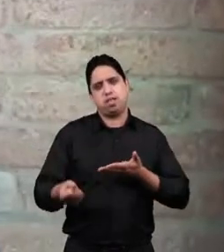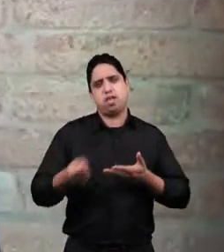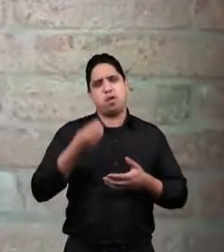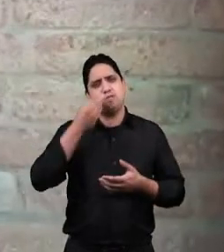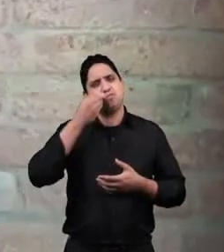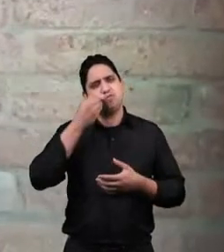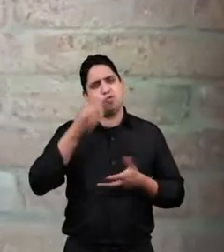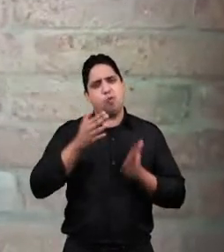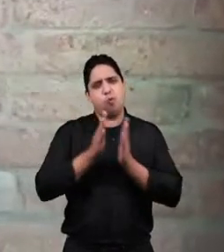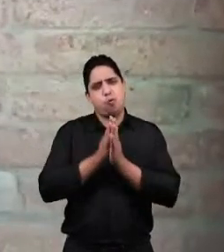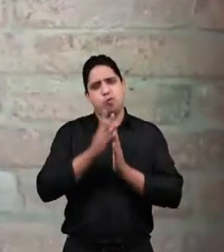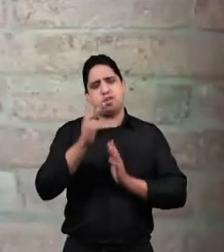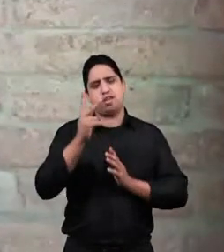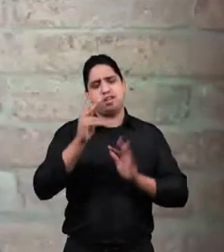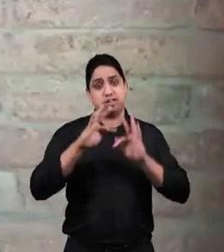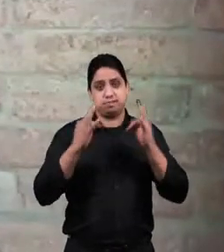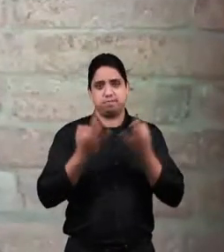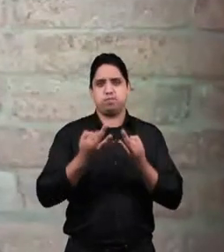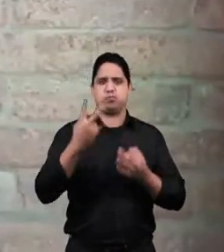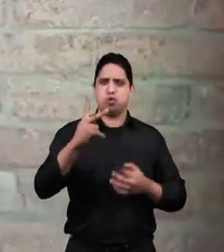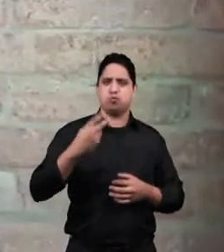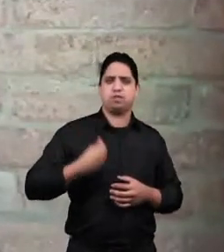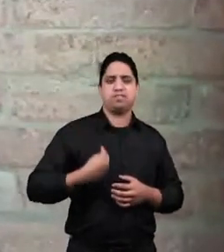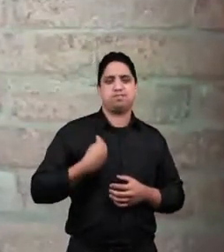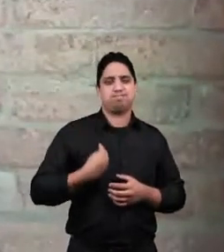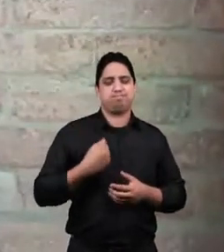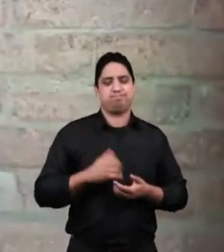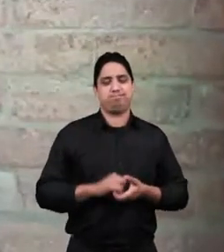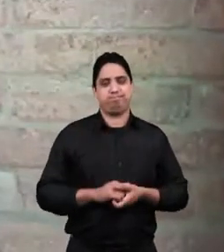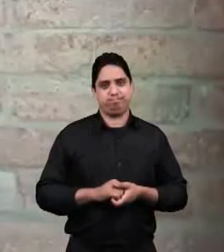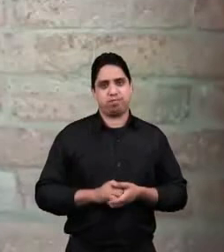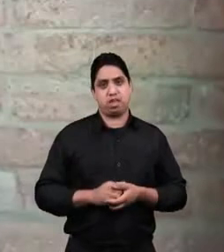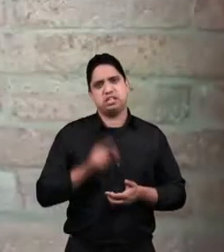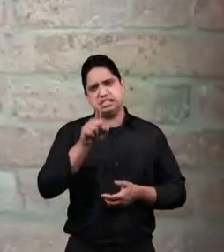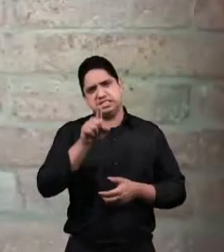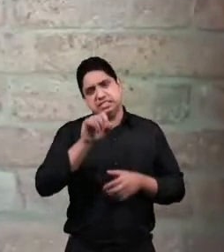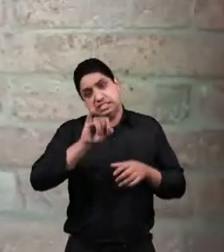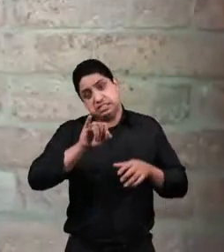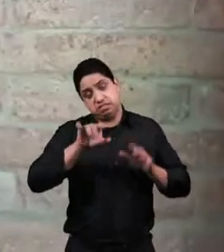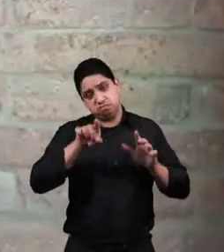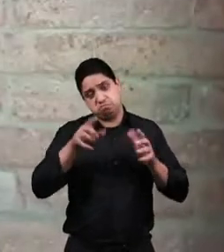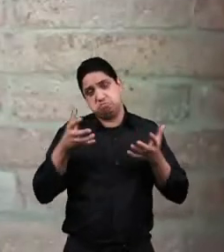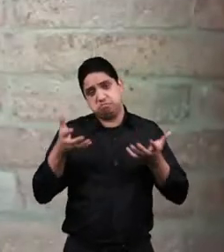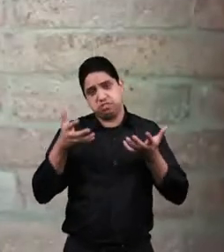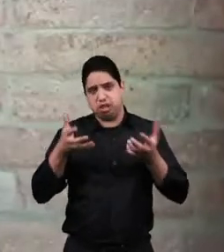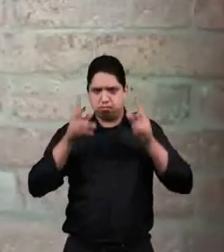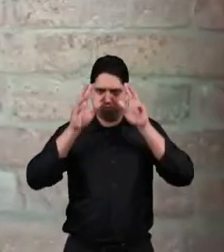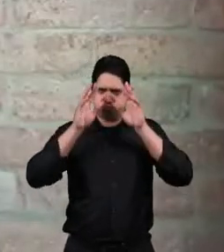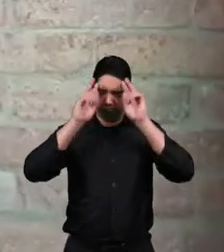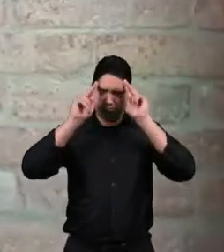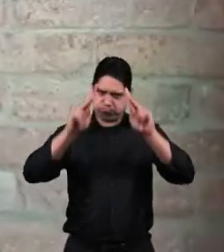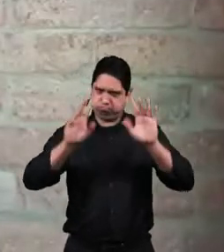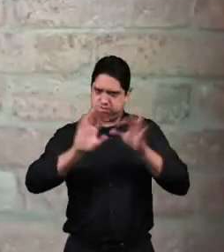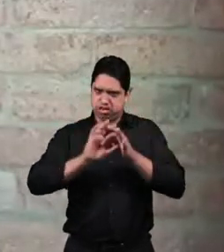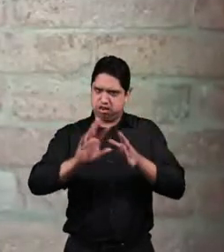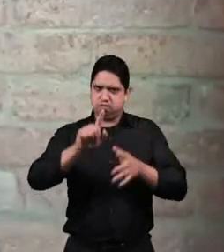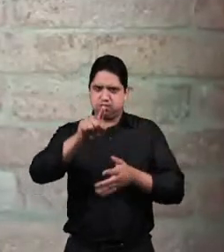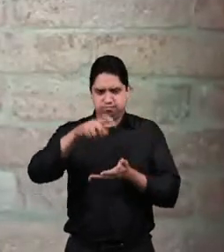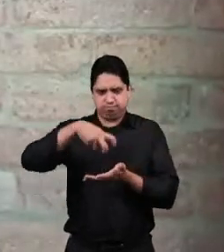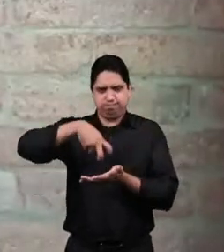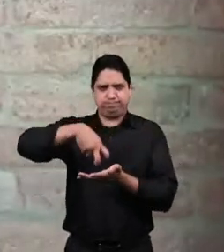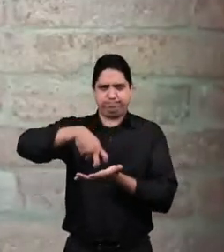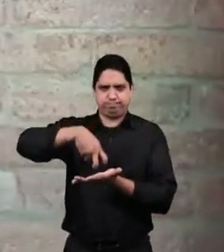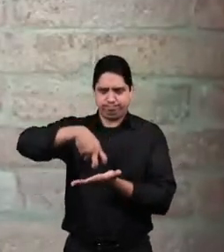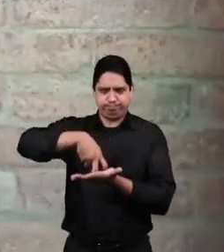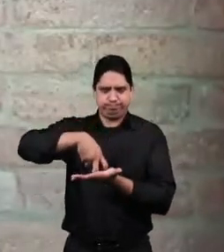faithful, Hebrews 10:23. Brethren, in these final moments of the service, we would